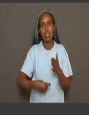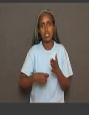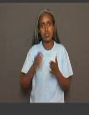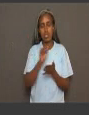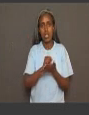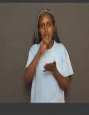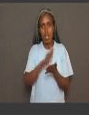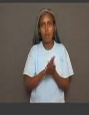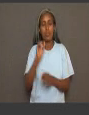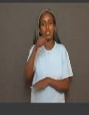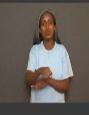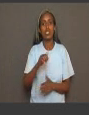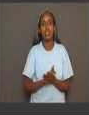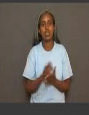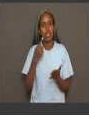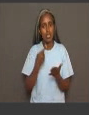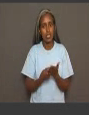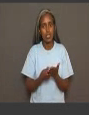is still a lucky fellow, though.